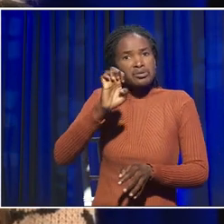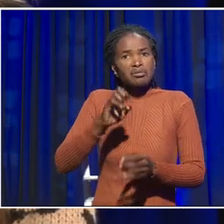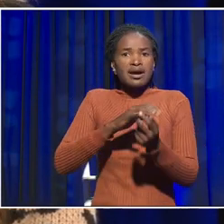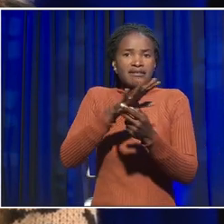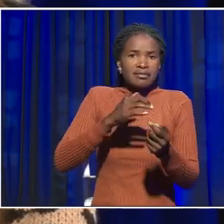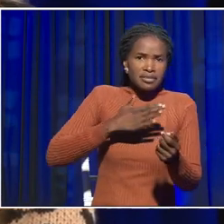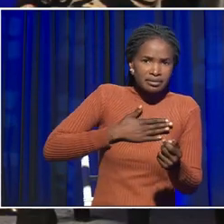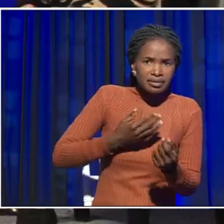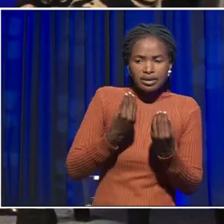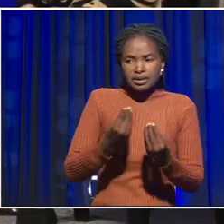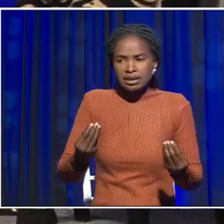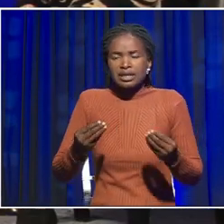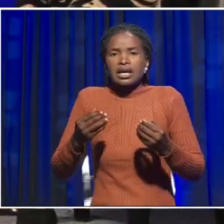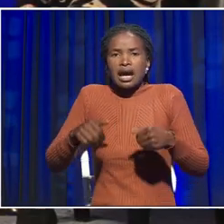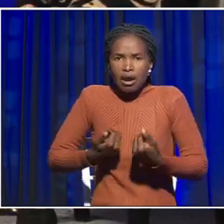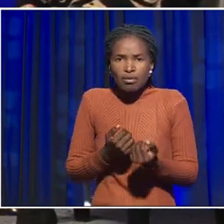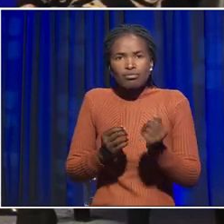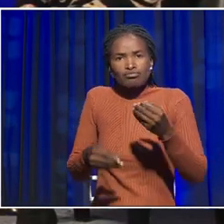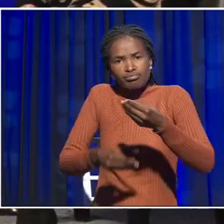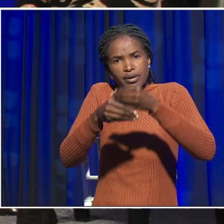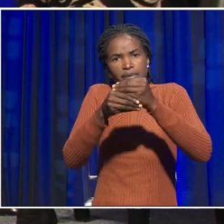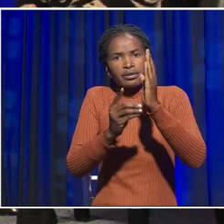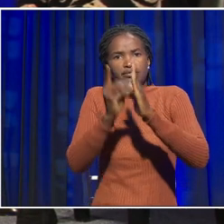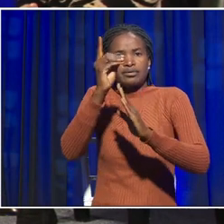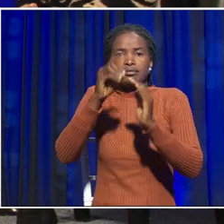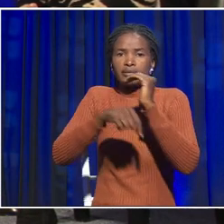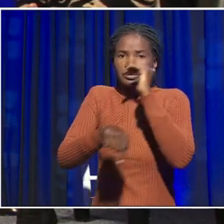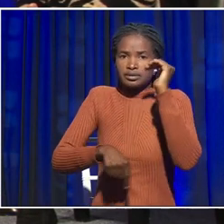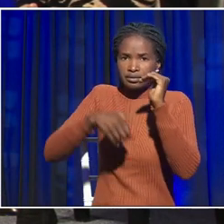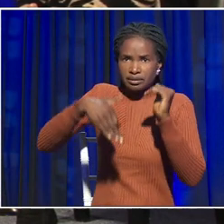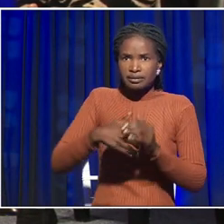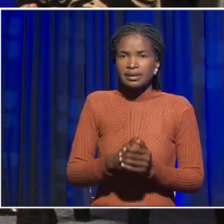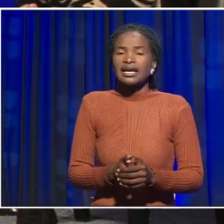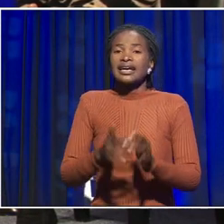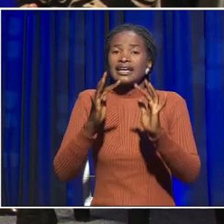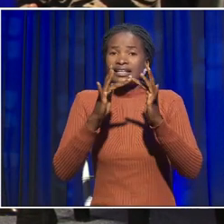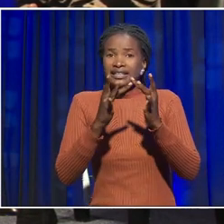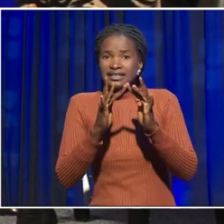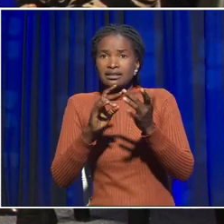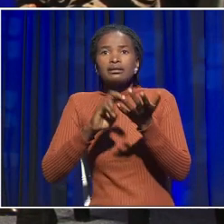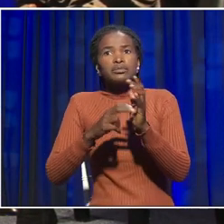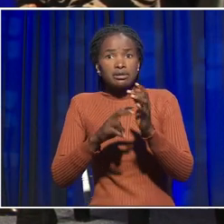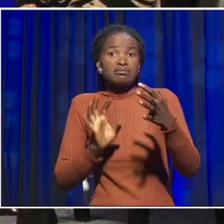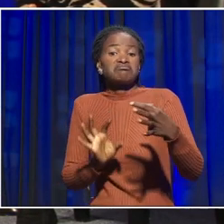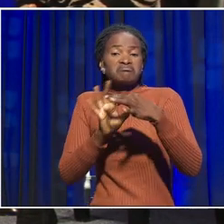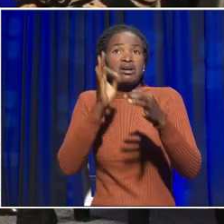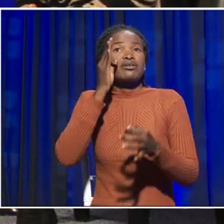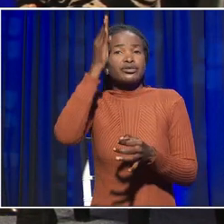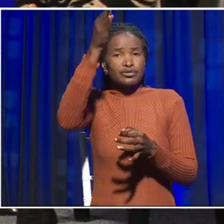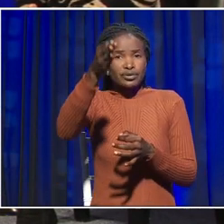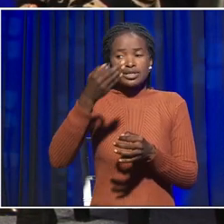can contribute to that in the future. And digital, it is in the landscape of the future. We talked